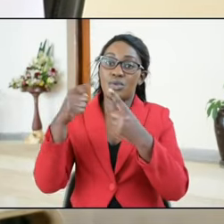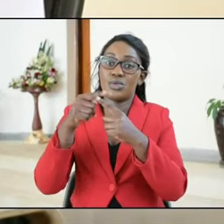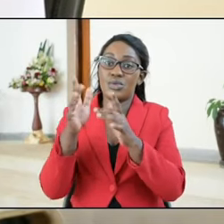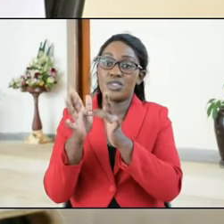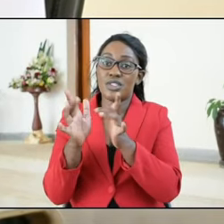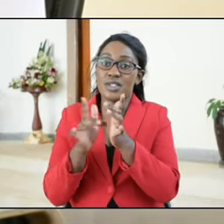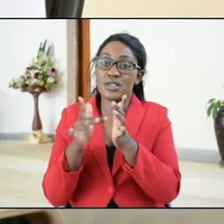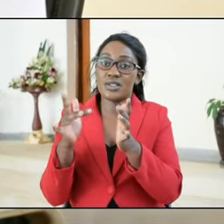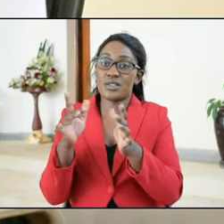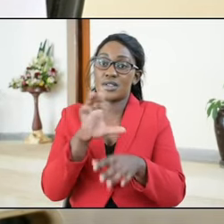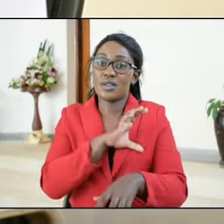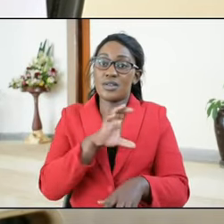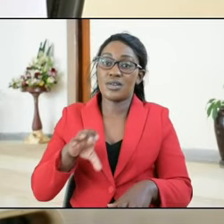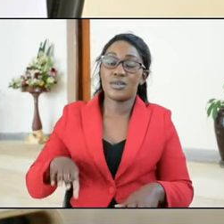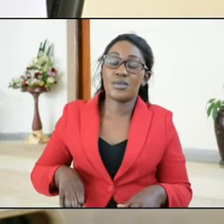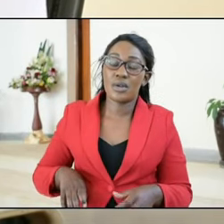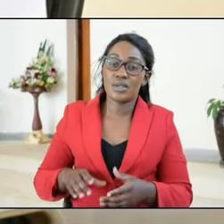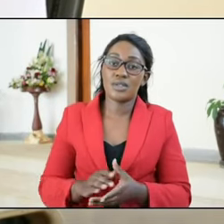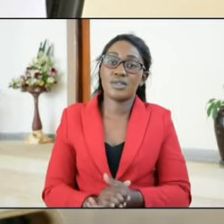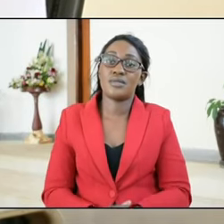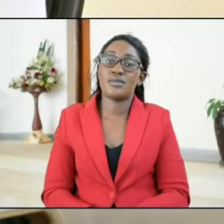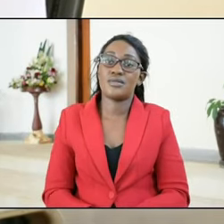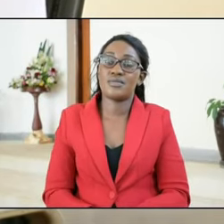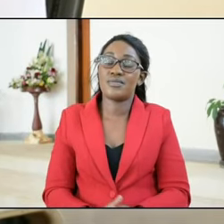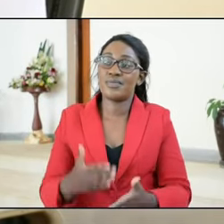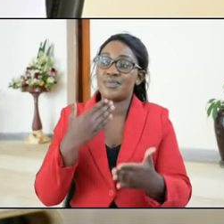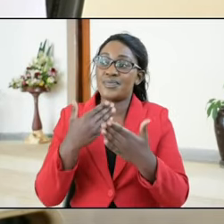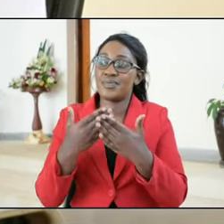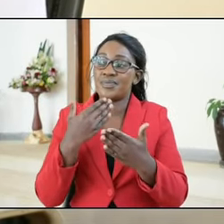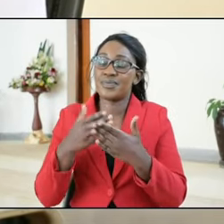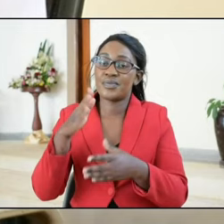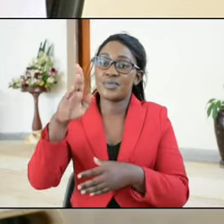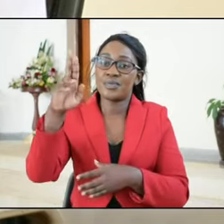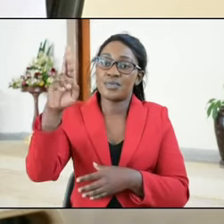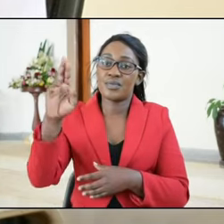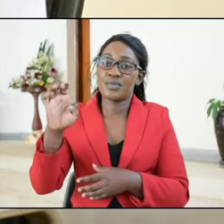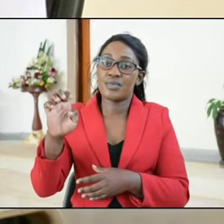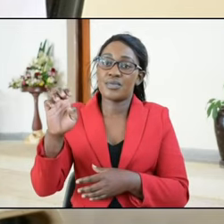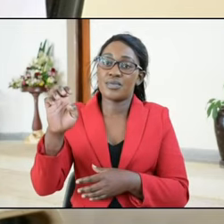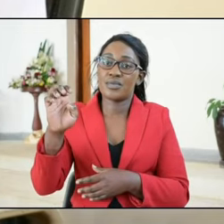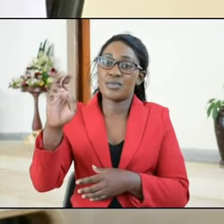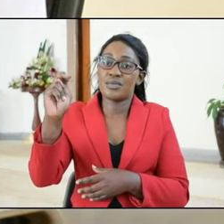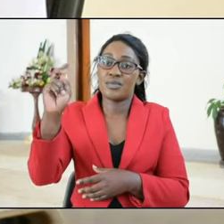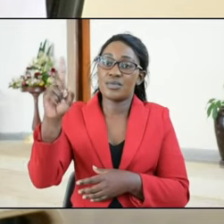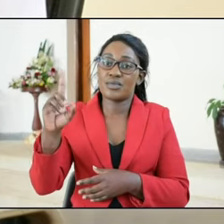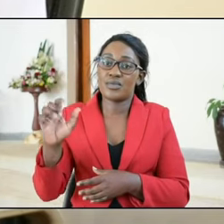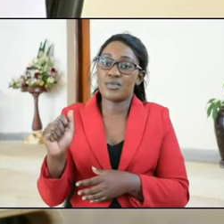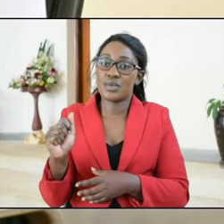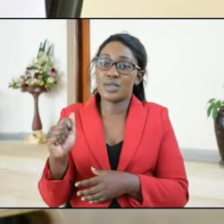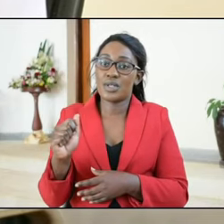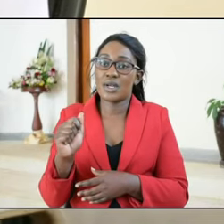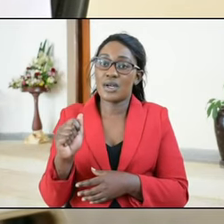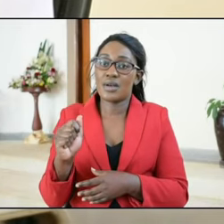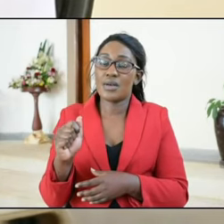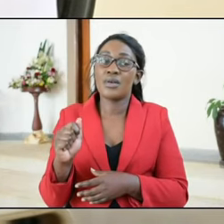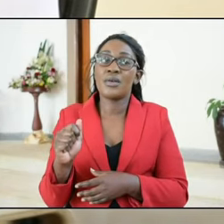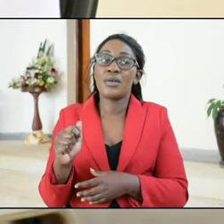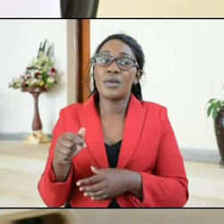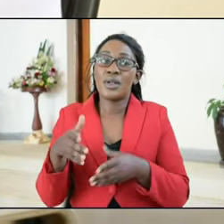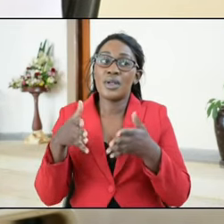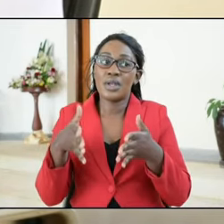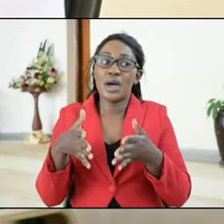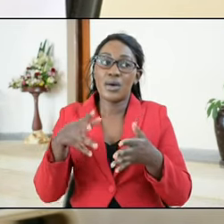Brenda. Just in case you are lost a bit, we are reviewing the